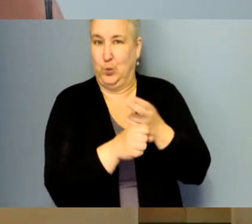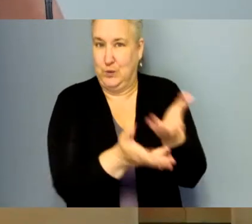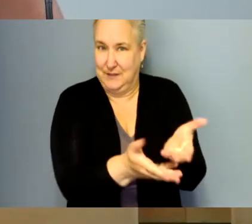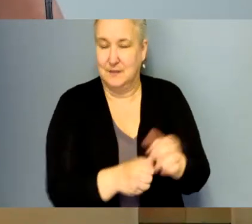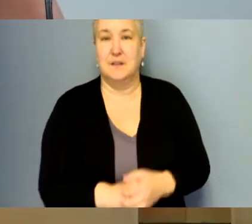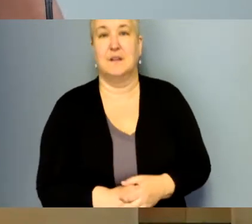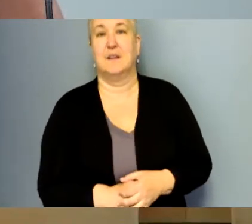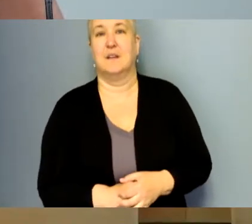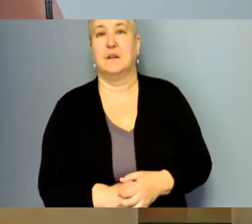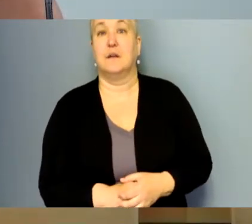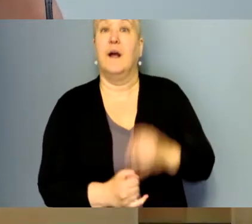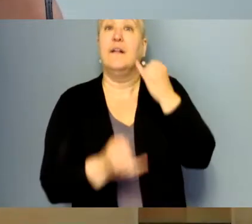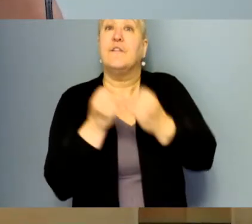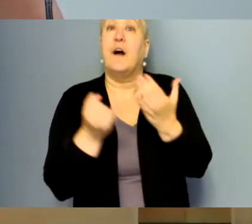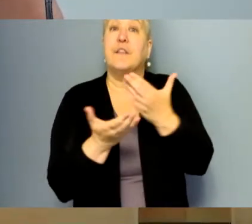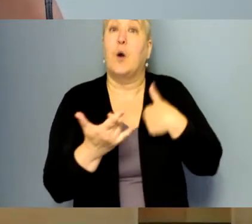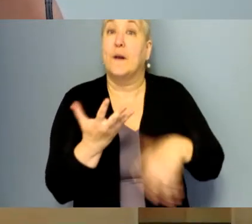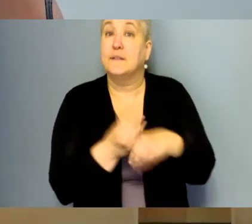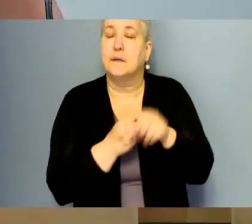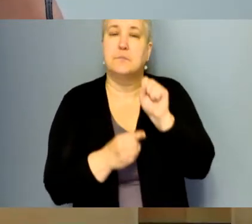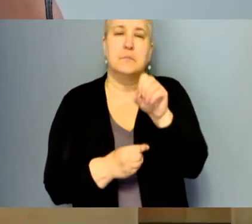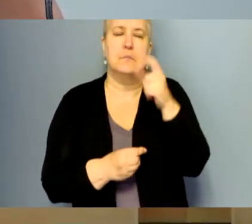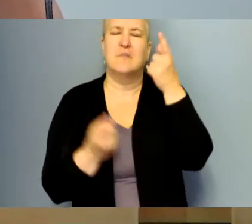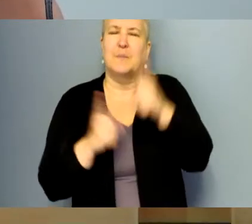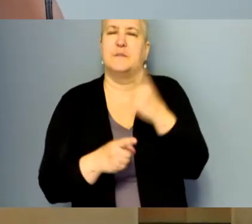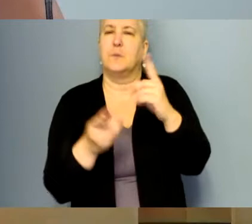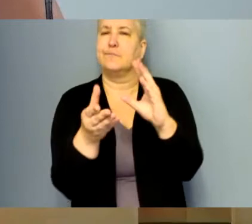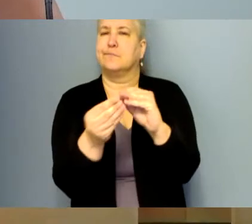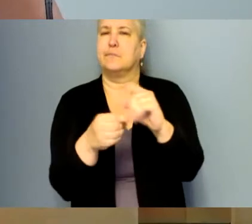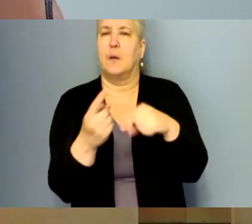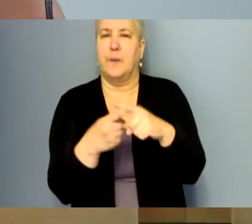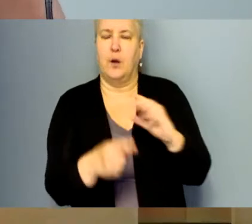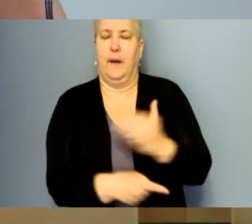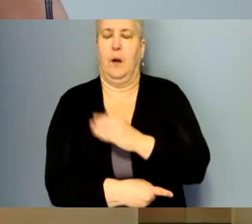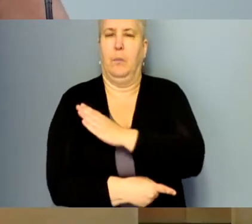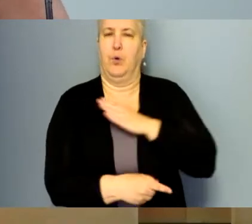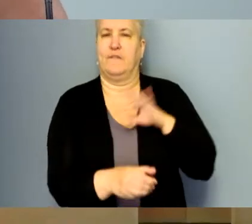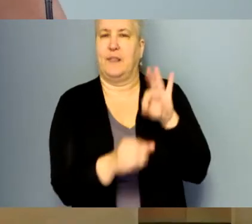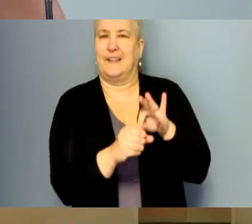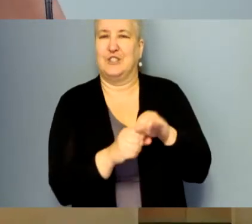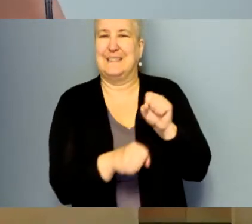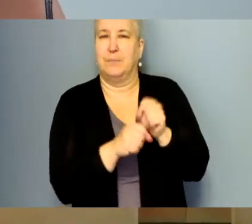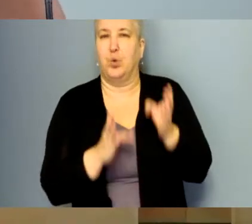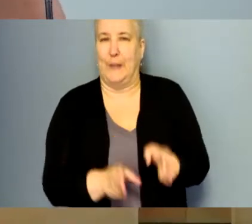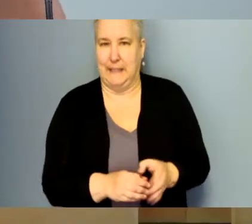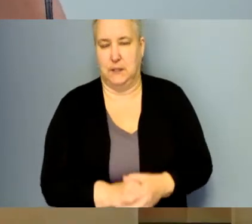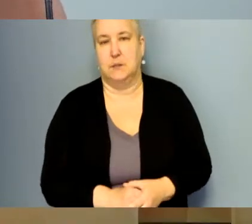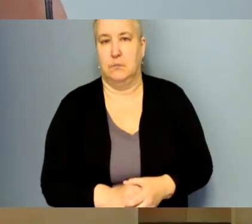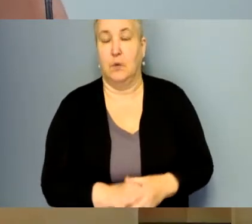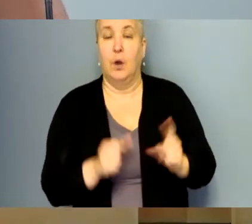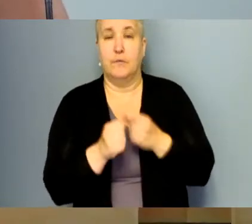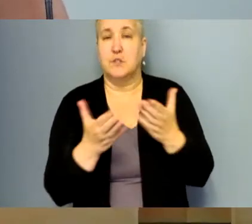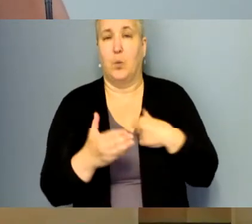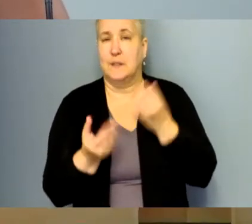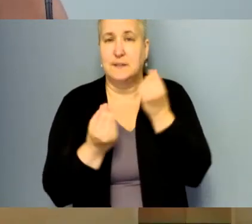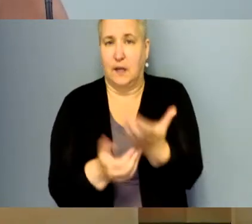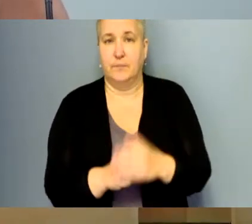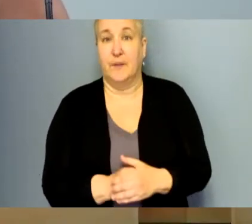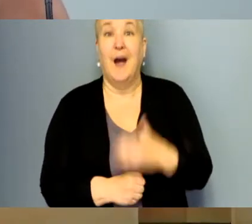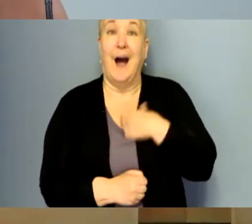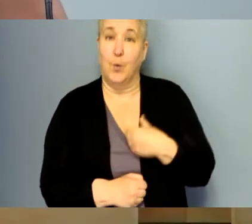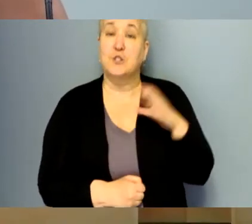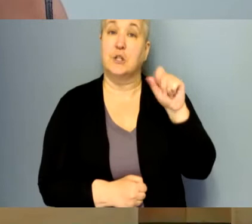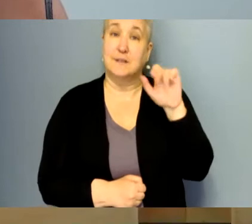And the final thing I would like to say is there was a comment made about our Board of Elections employee. And the first thing I want to say is I want to wish